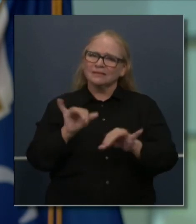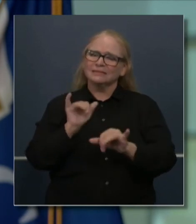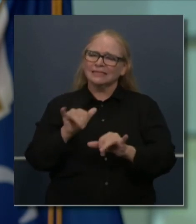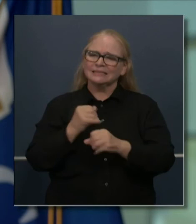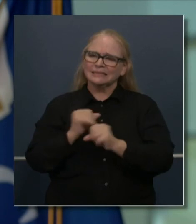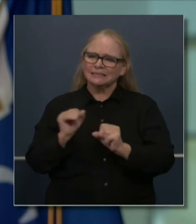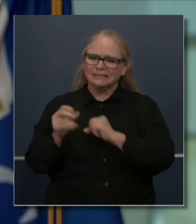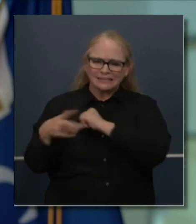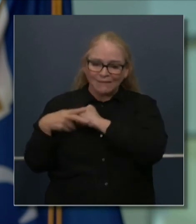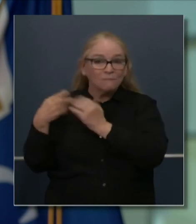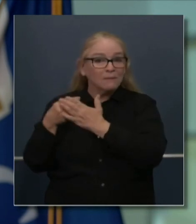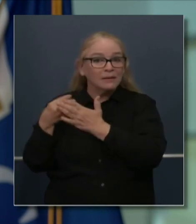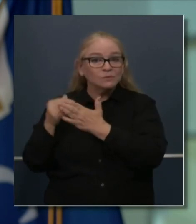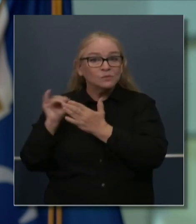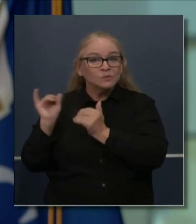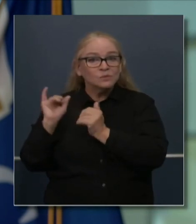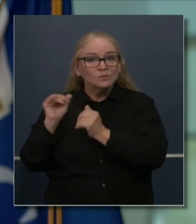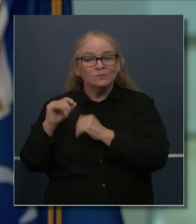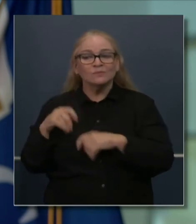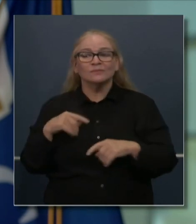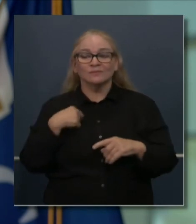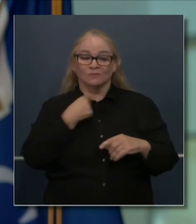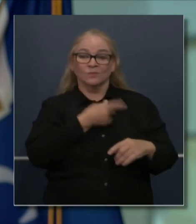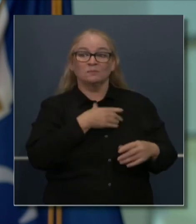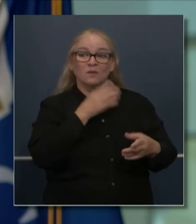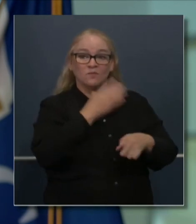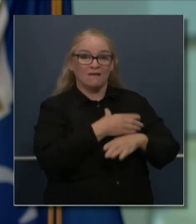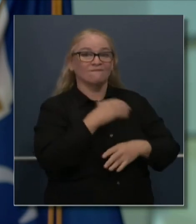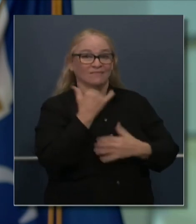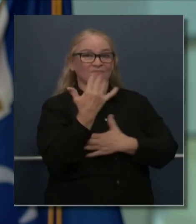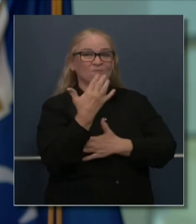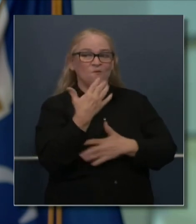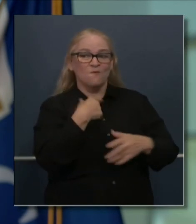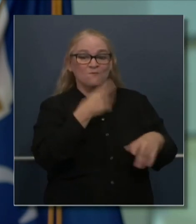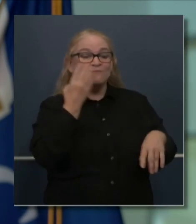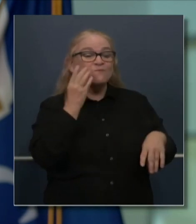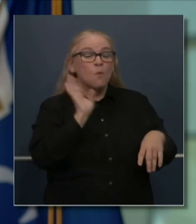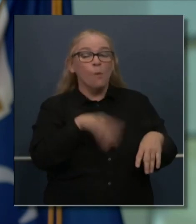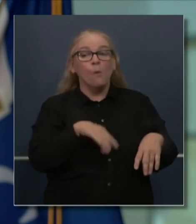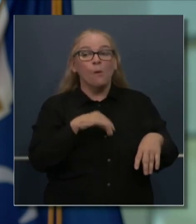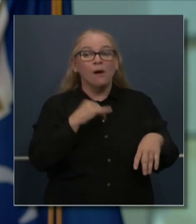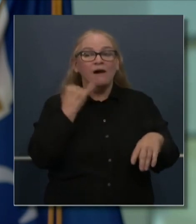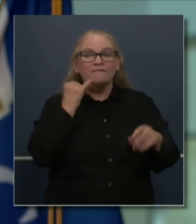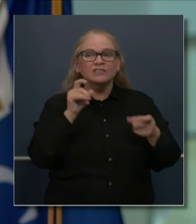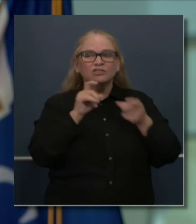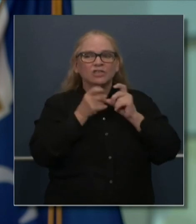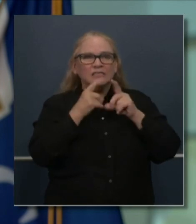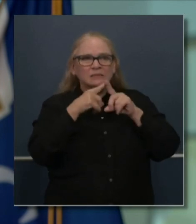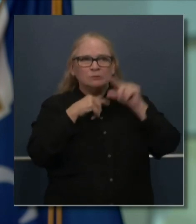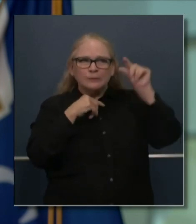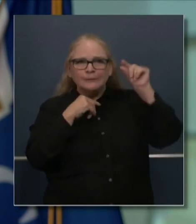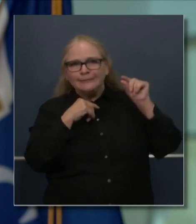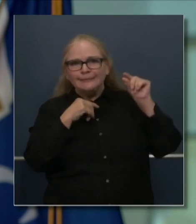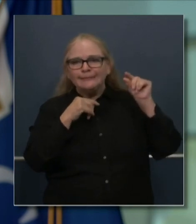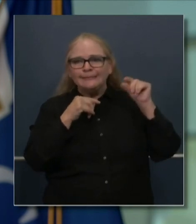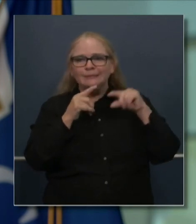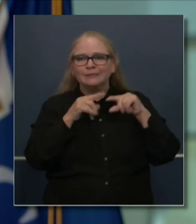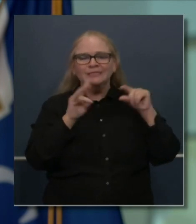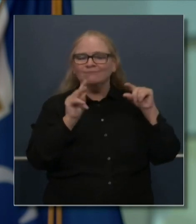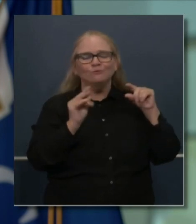I noted to my wife this morning that just making a 5-degree difference in your temperature setting could save